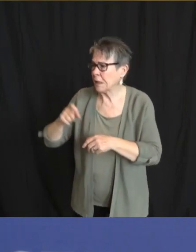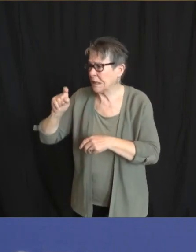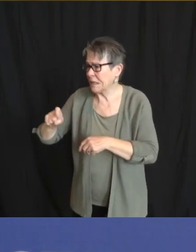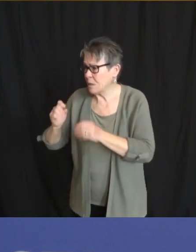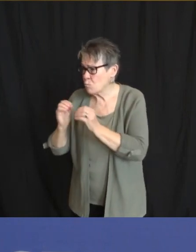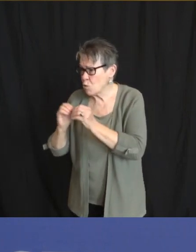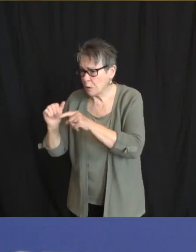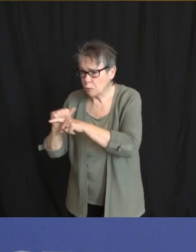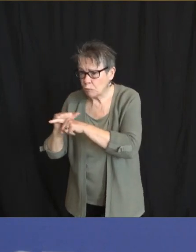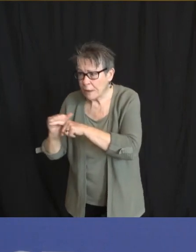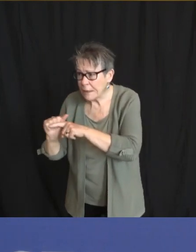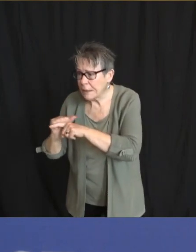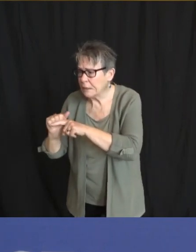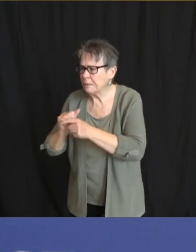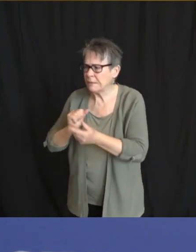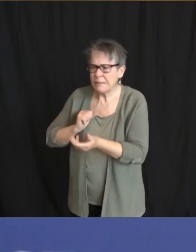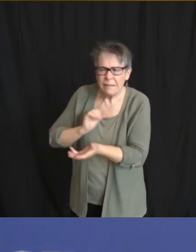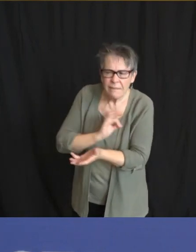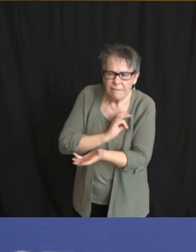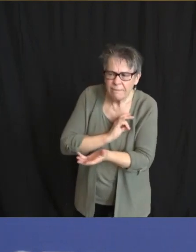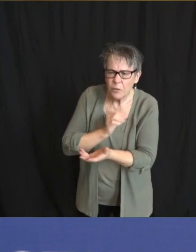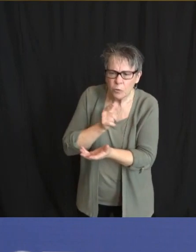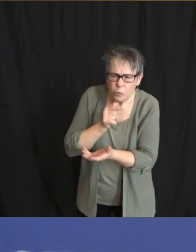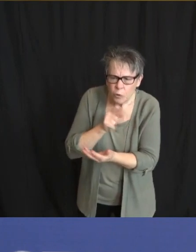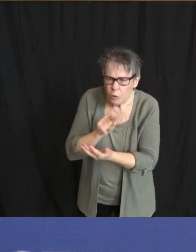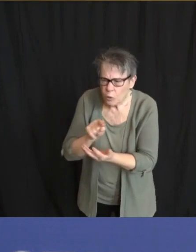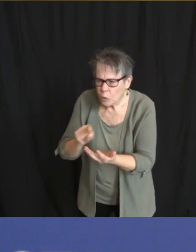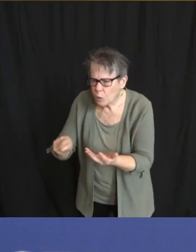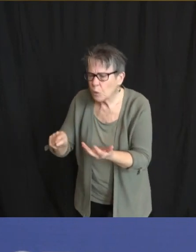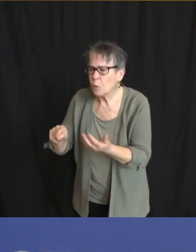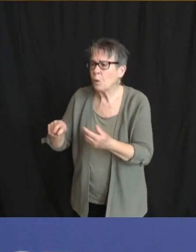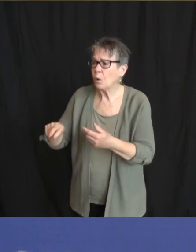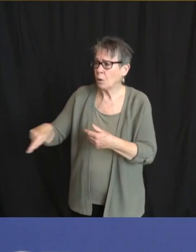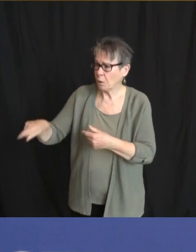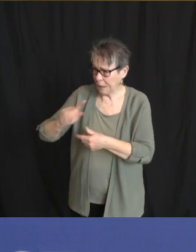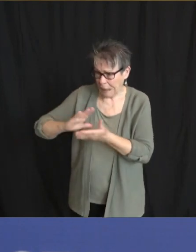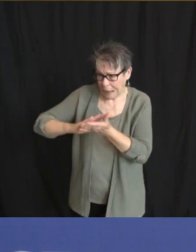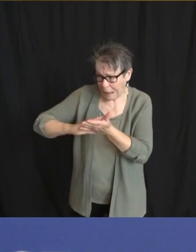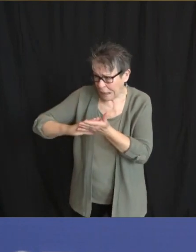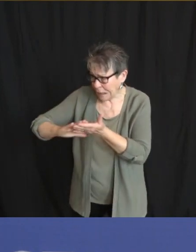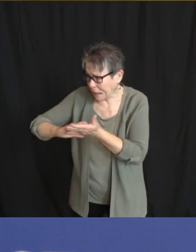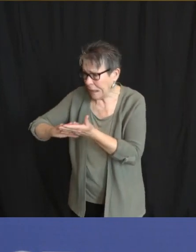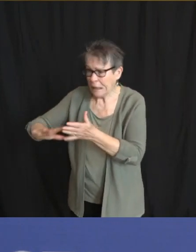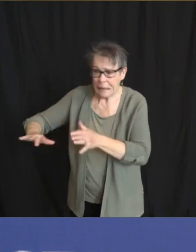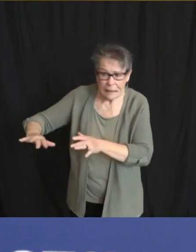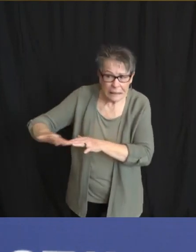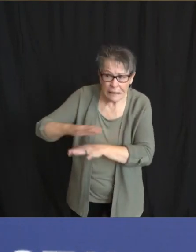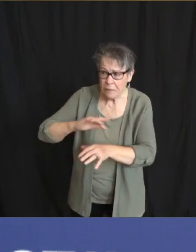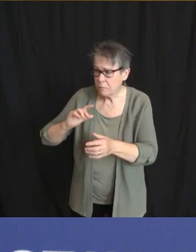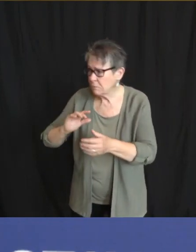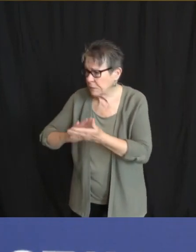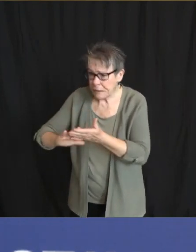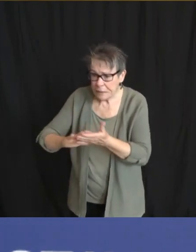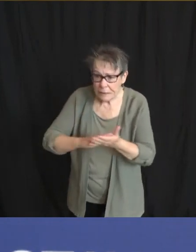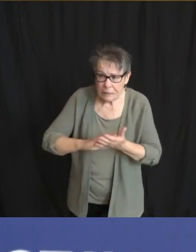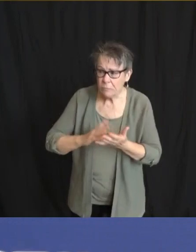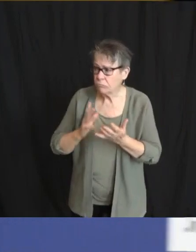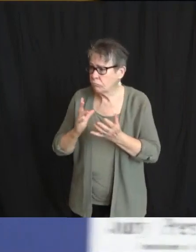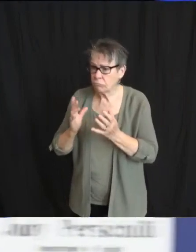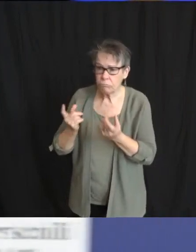their sanitation processes. So it's a complete assessment of not only Paramus but also Menlo Park.